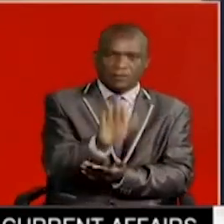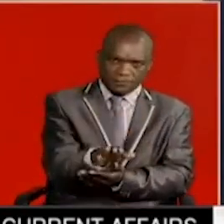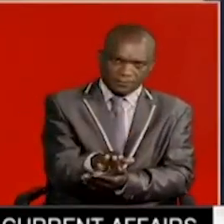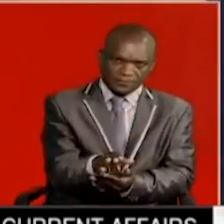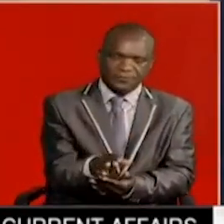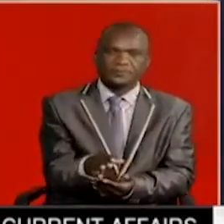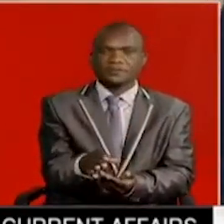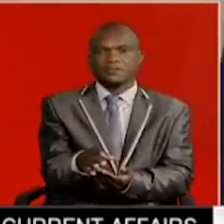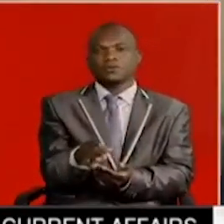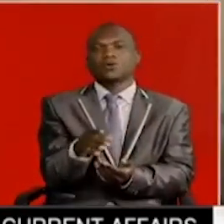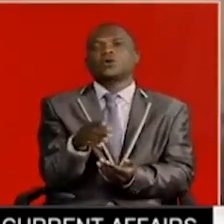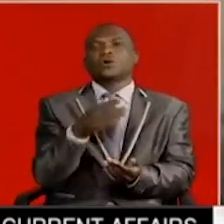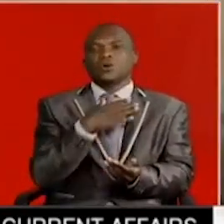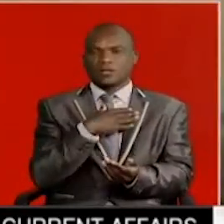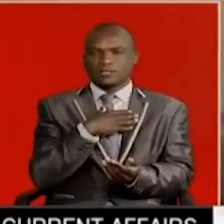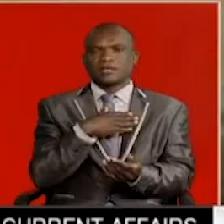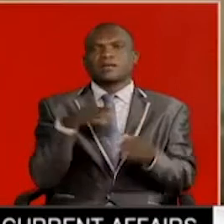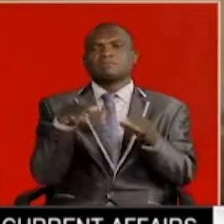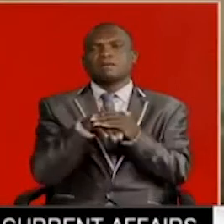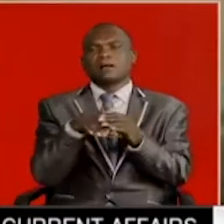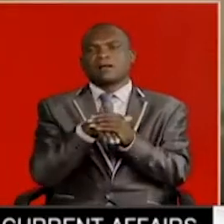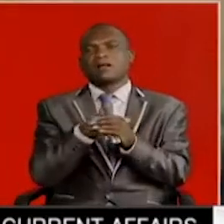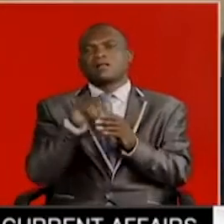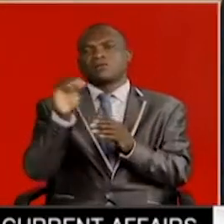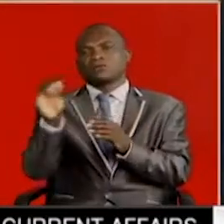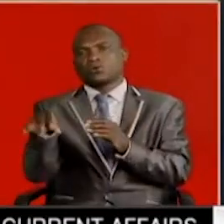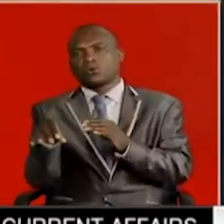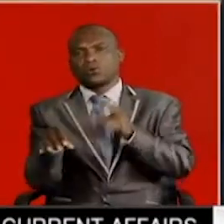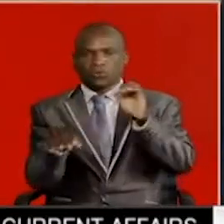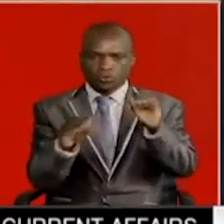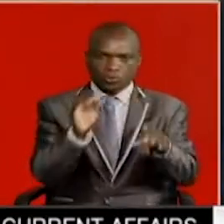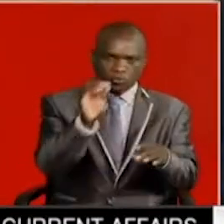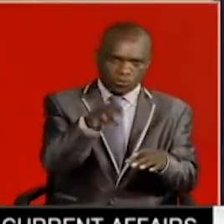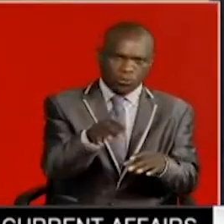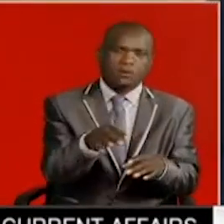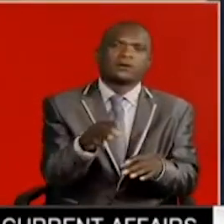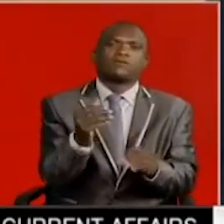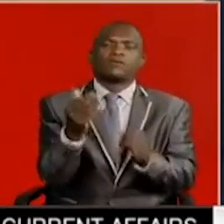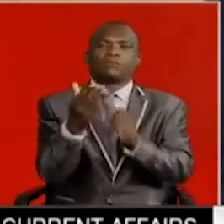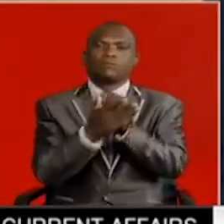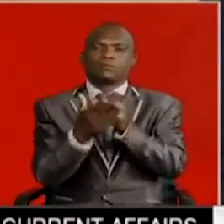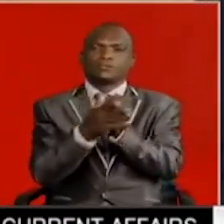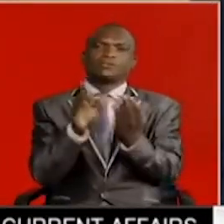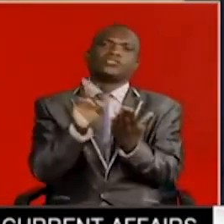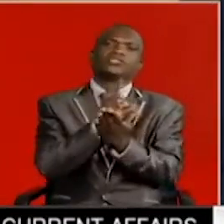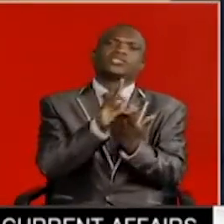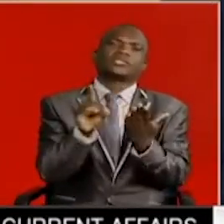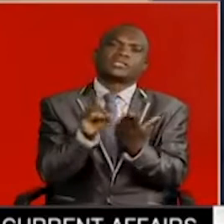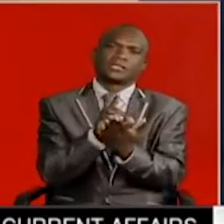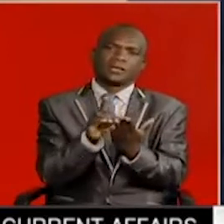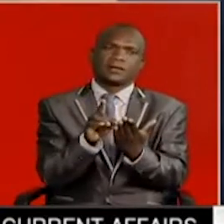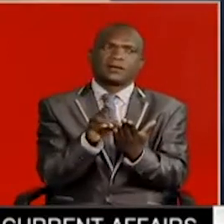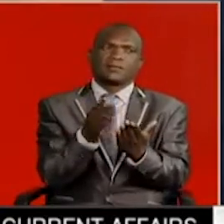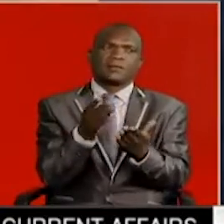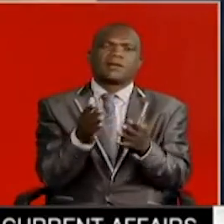1 to 2 outreach teams will be allocated per rural district, depending on the size of the